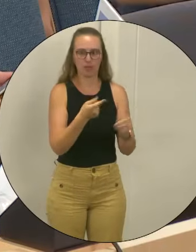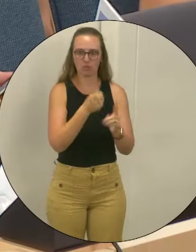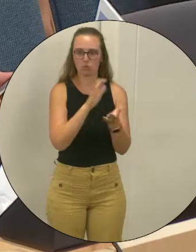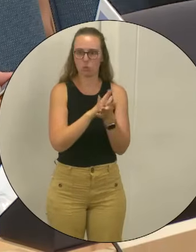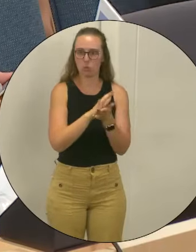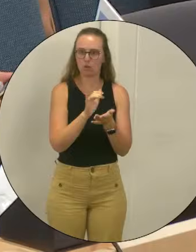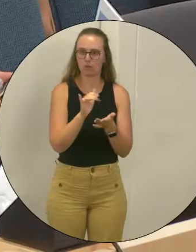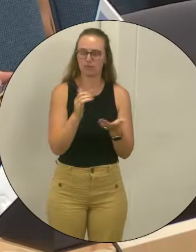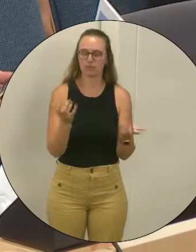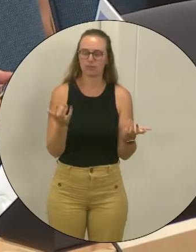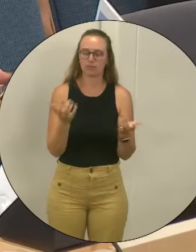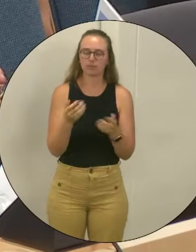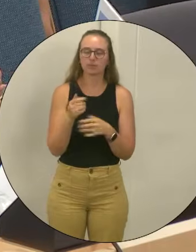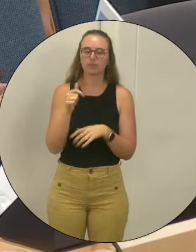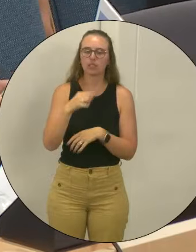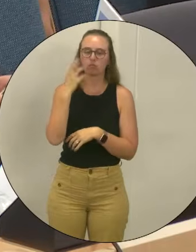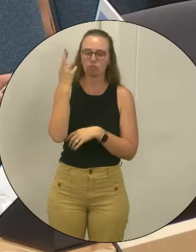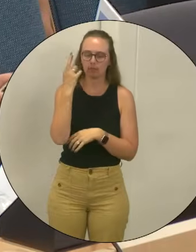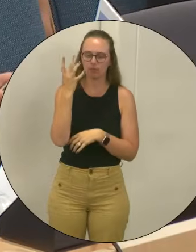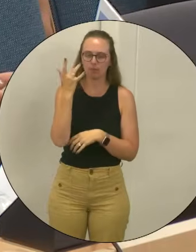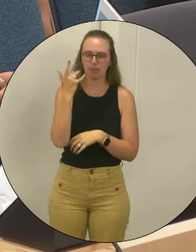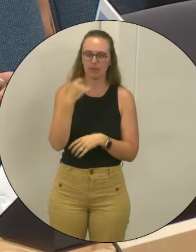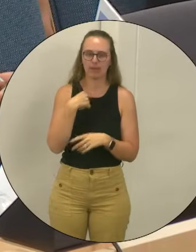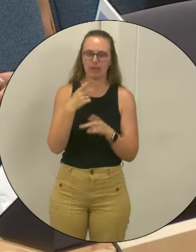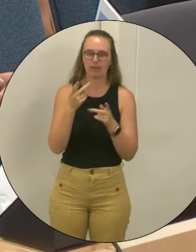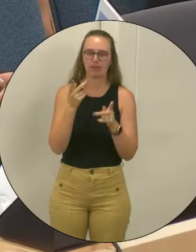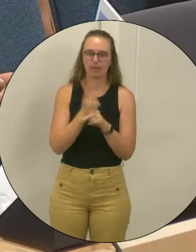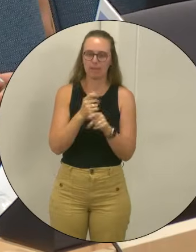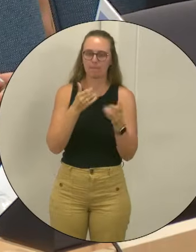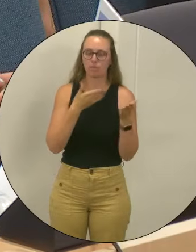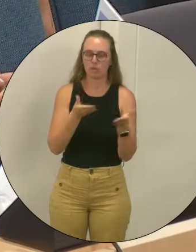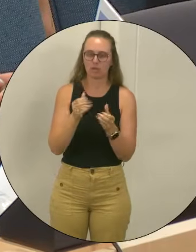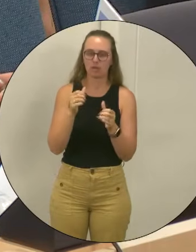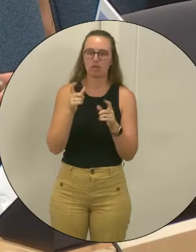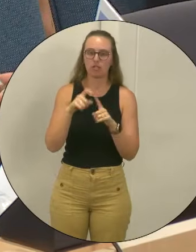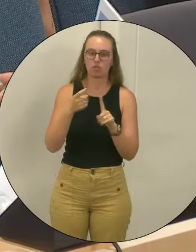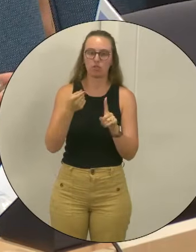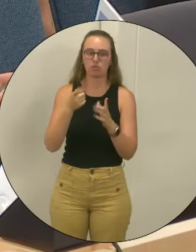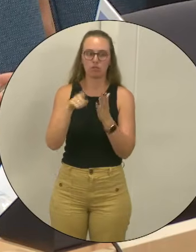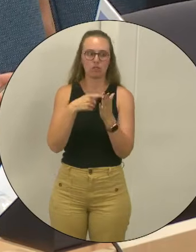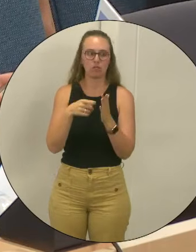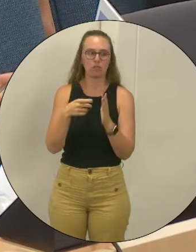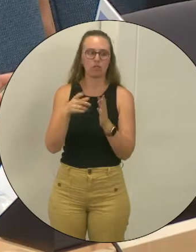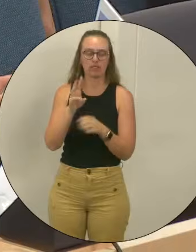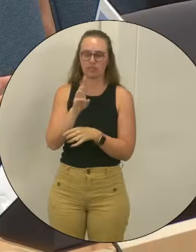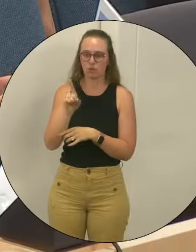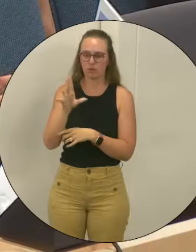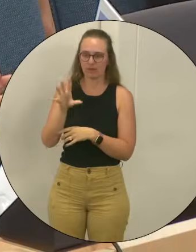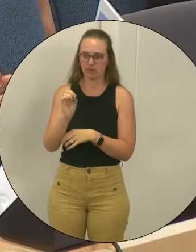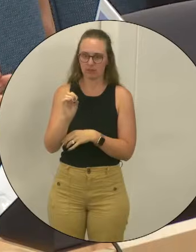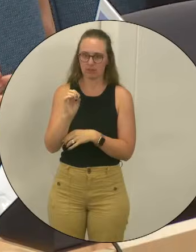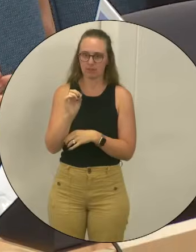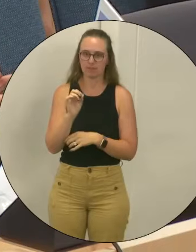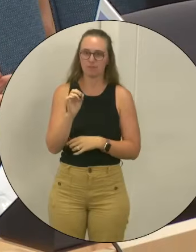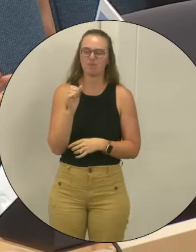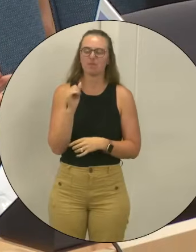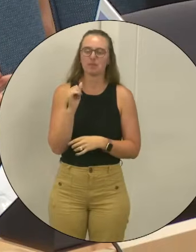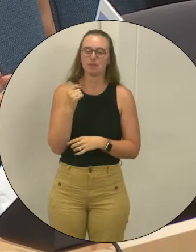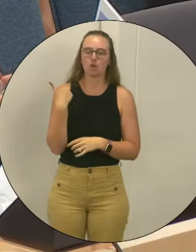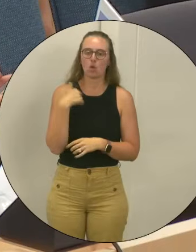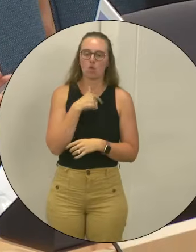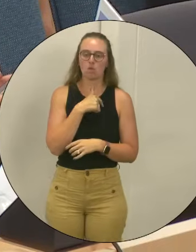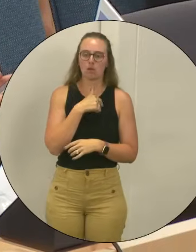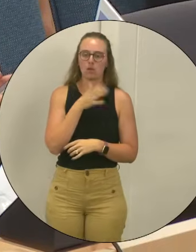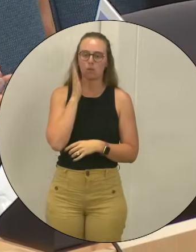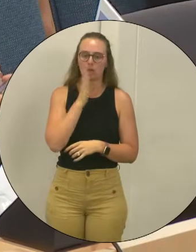as the source. This is the reason why I keep bringing the point that we need to repeal Regulation 6150. We're